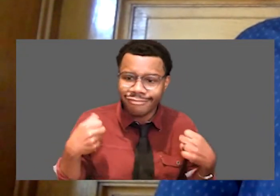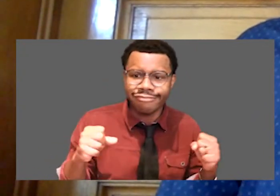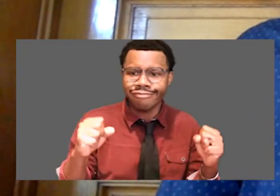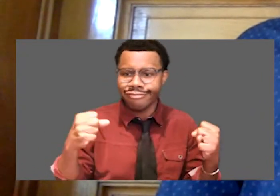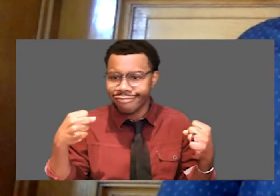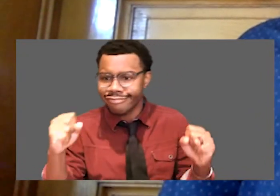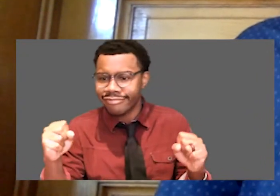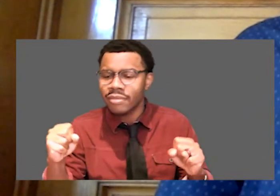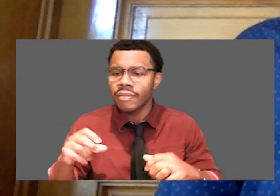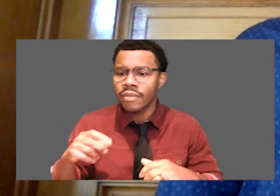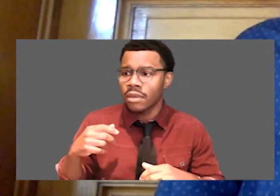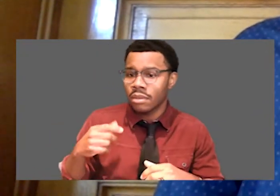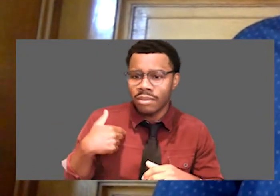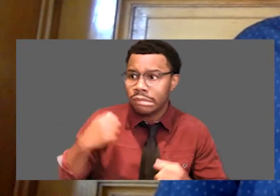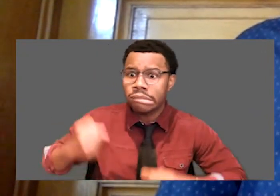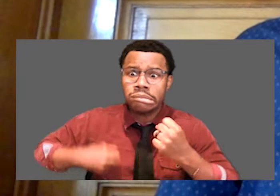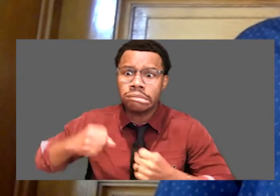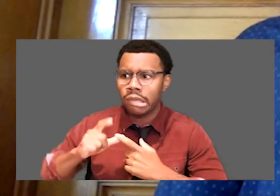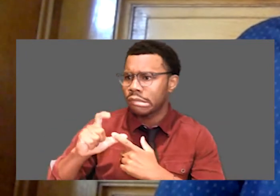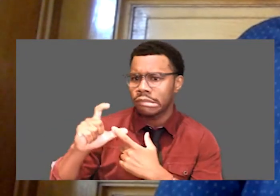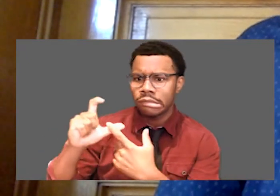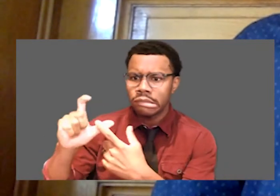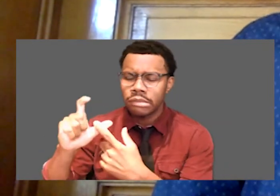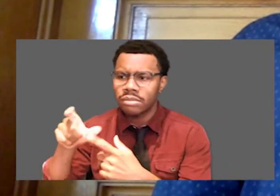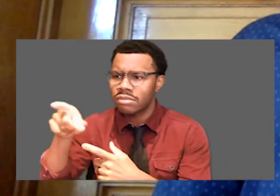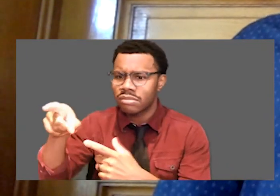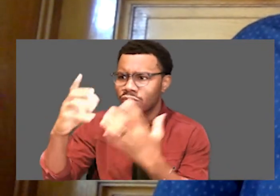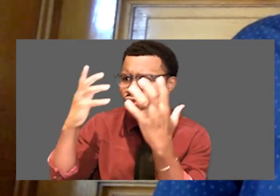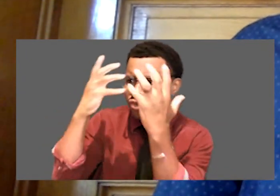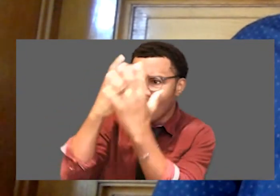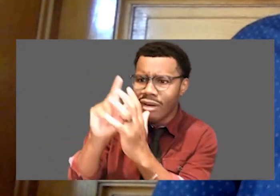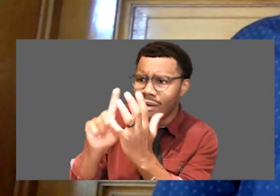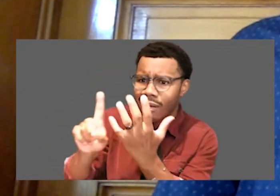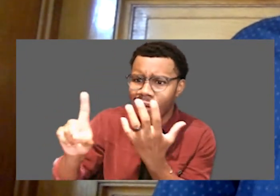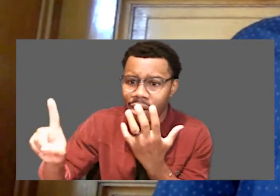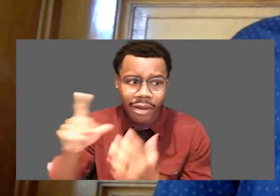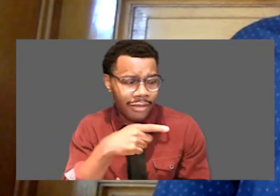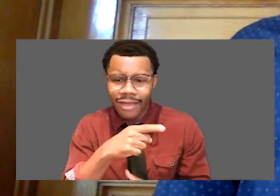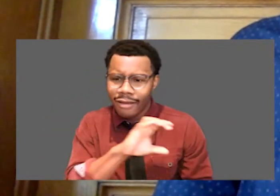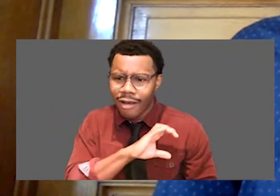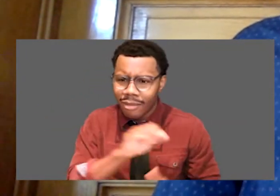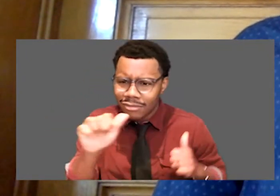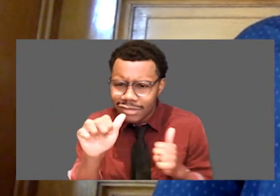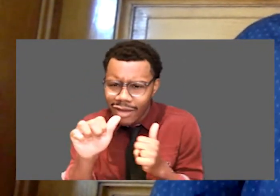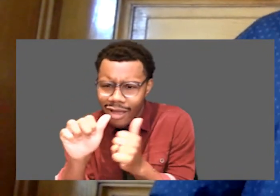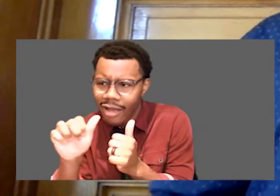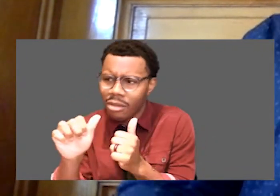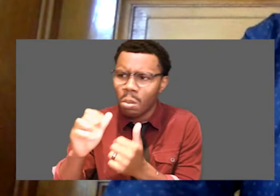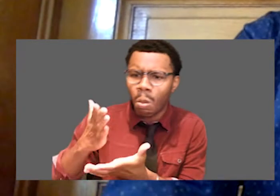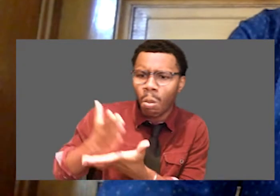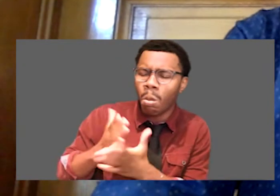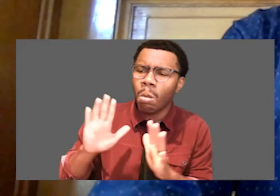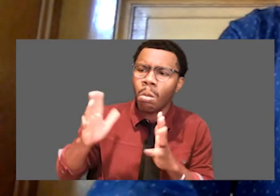into bordering woods where cops stopped, unwilling to get lost in the darkness that swallowed me.